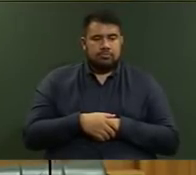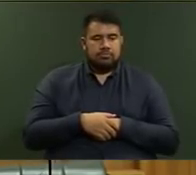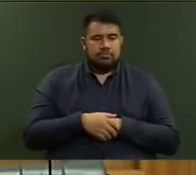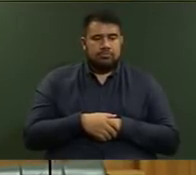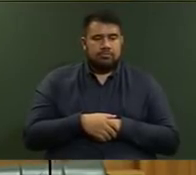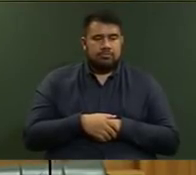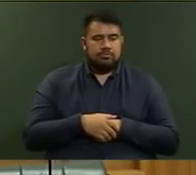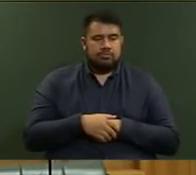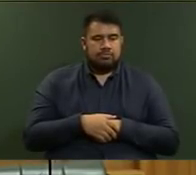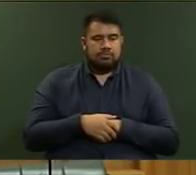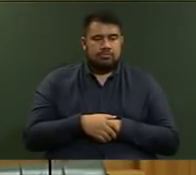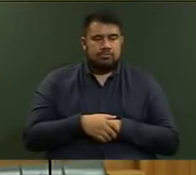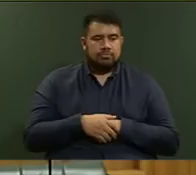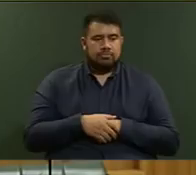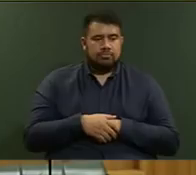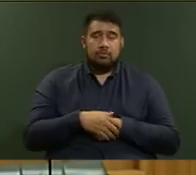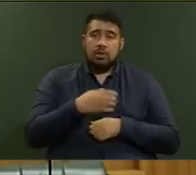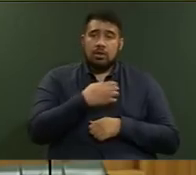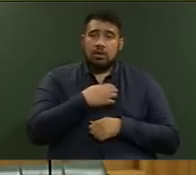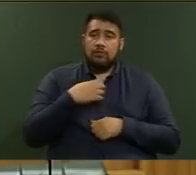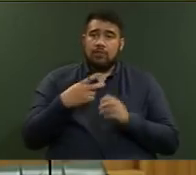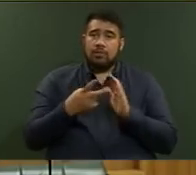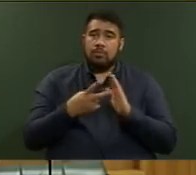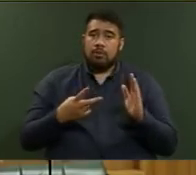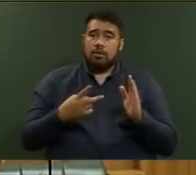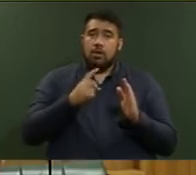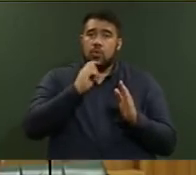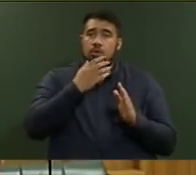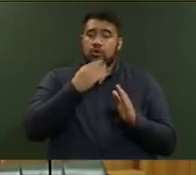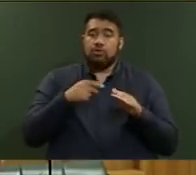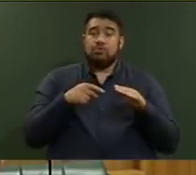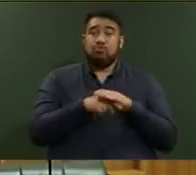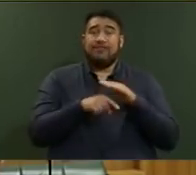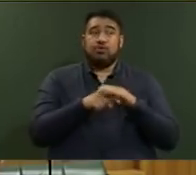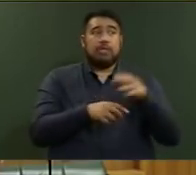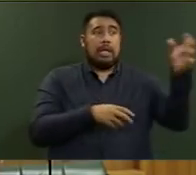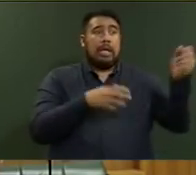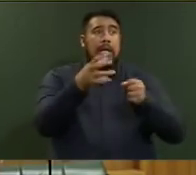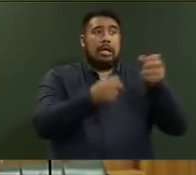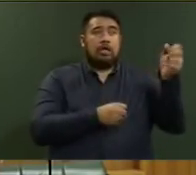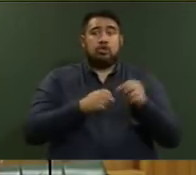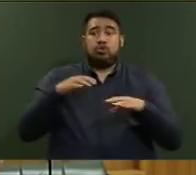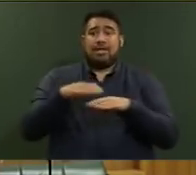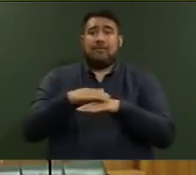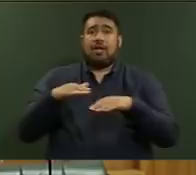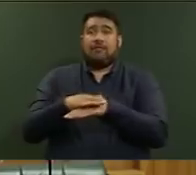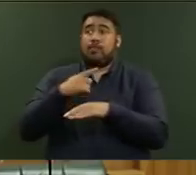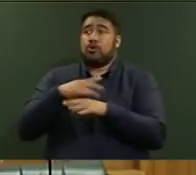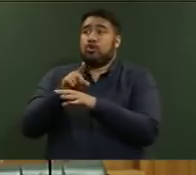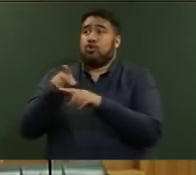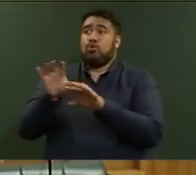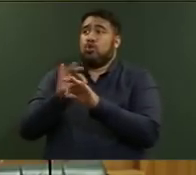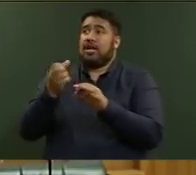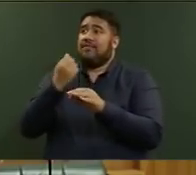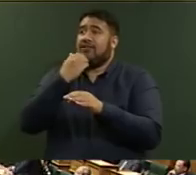Is it the government's policy to use refugees to fill labour shortages as proposed by Ian Lees-Galloway in a recent